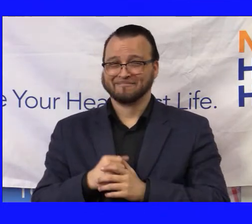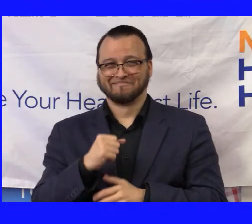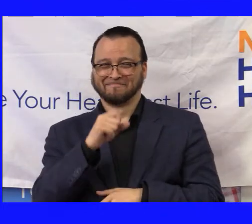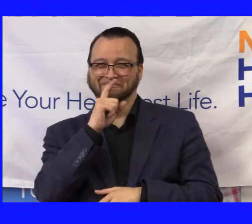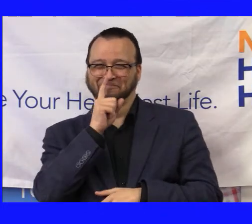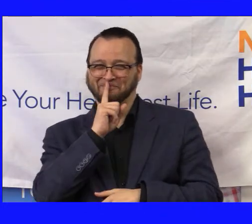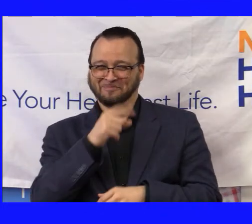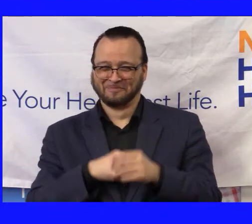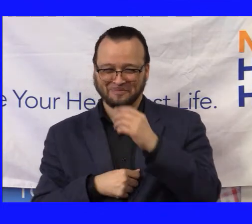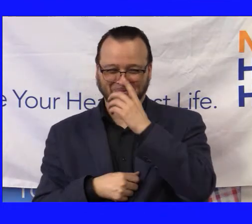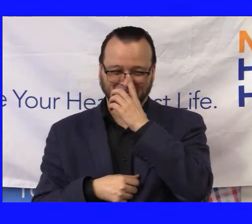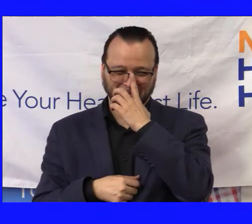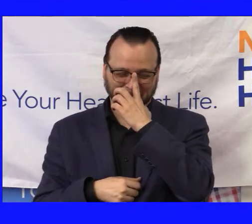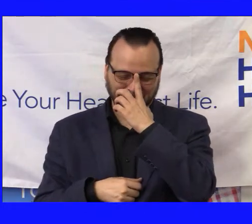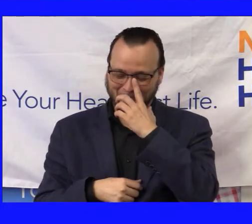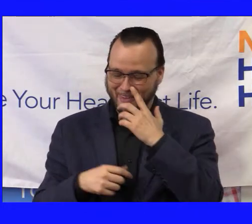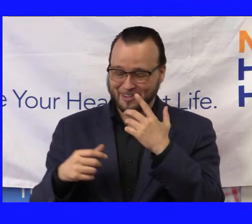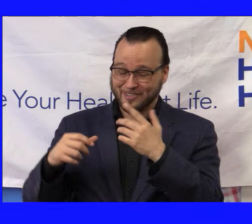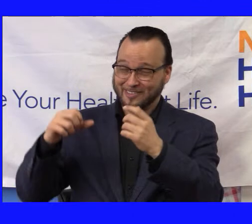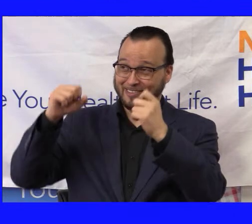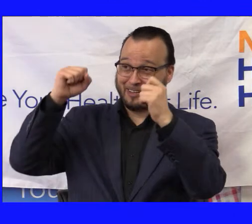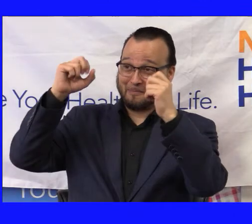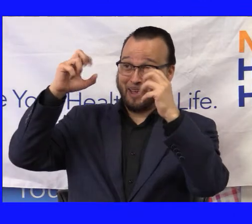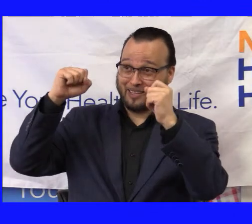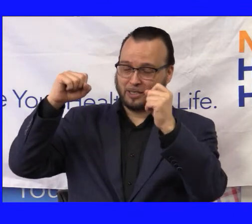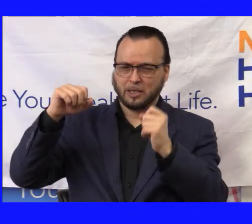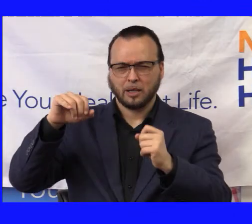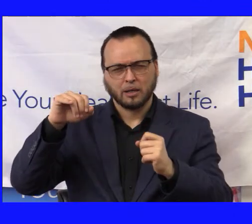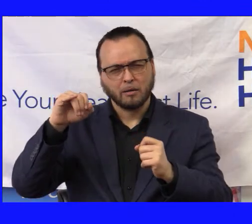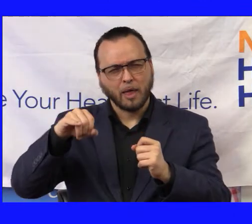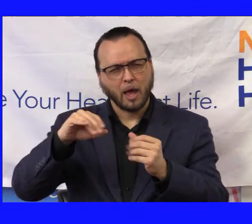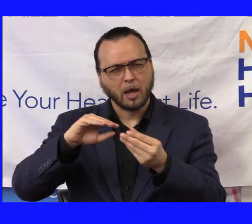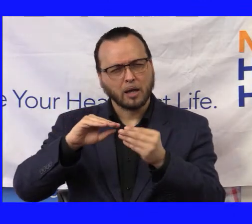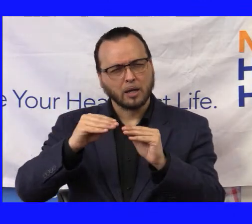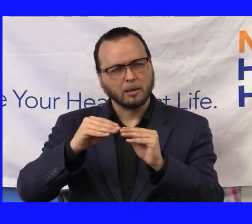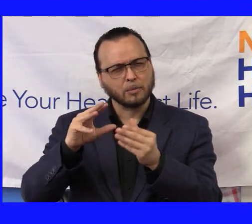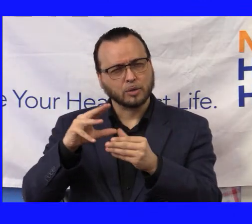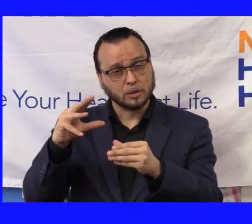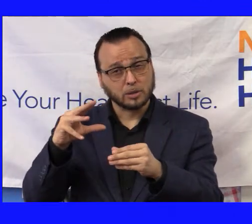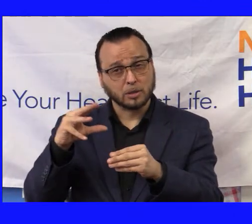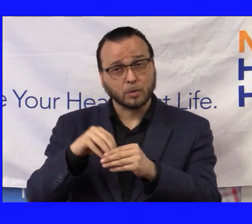It's amazing. Does this include